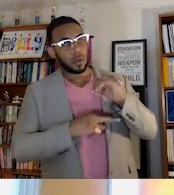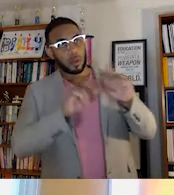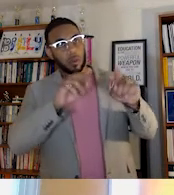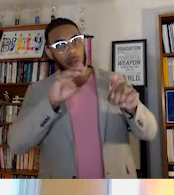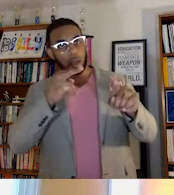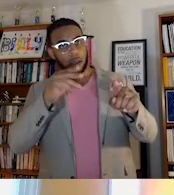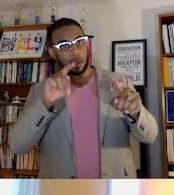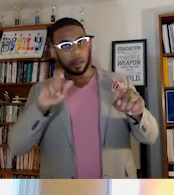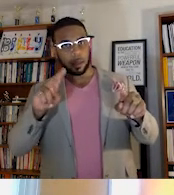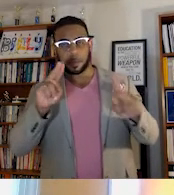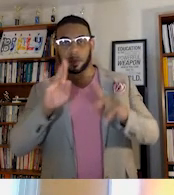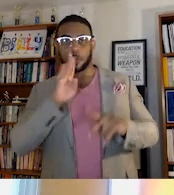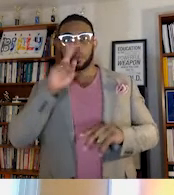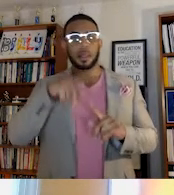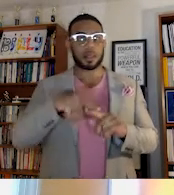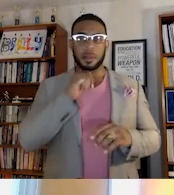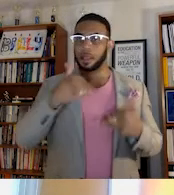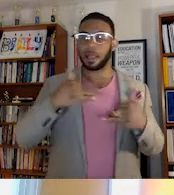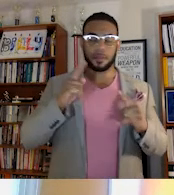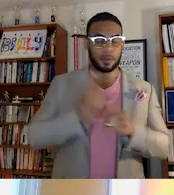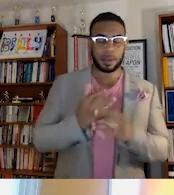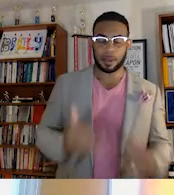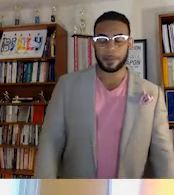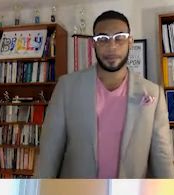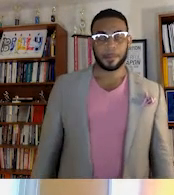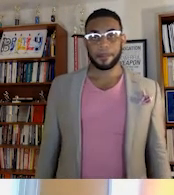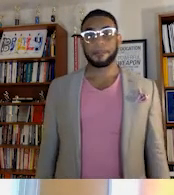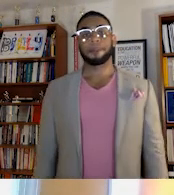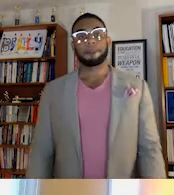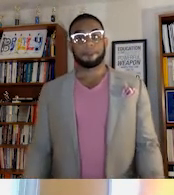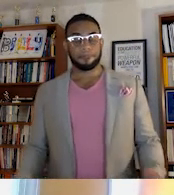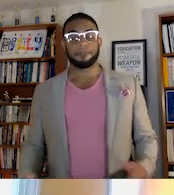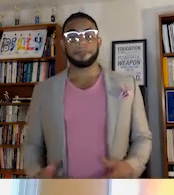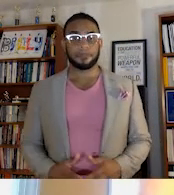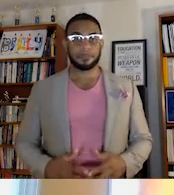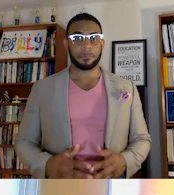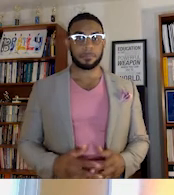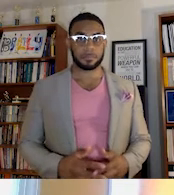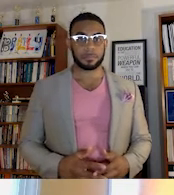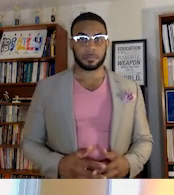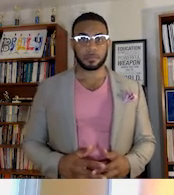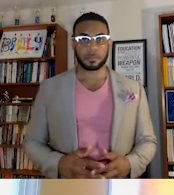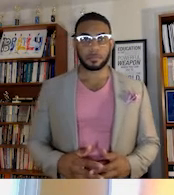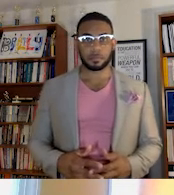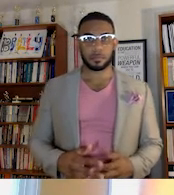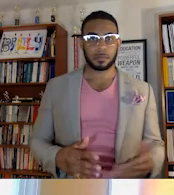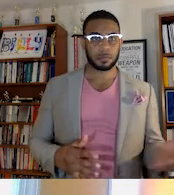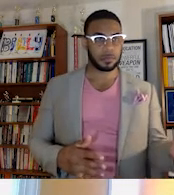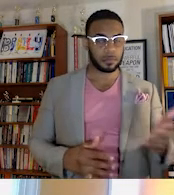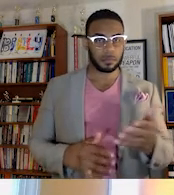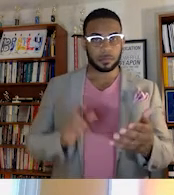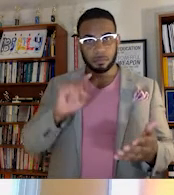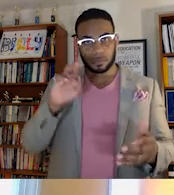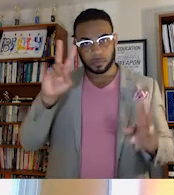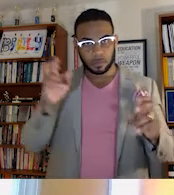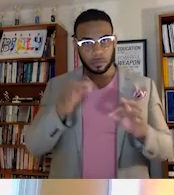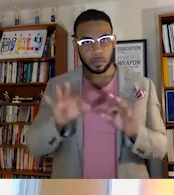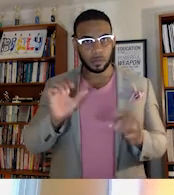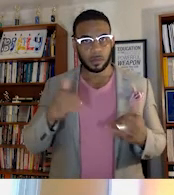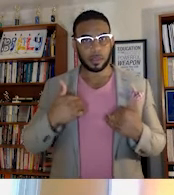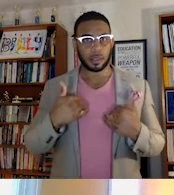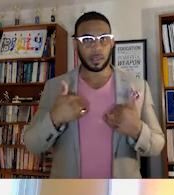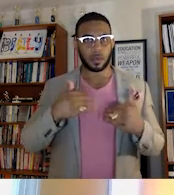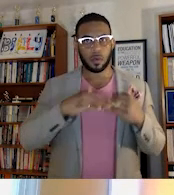Manhattan. People are speaking up. People ain't having it right now. Wow. Yeah. Wow. Texas, it seems like we're having